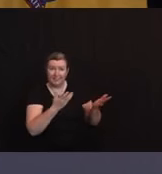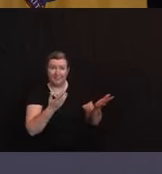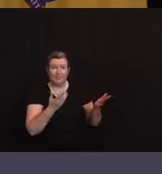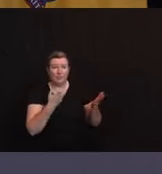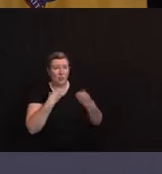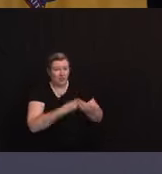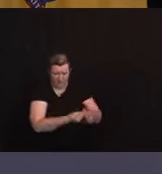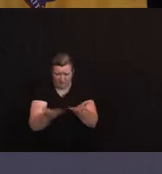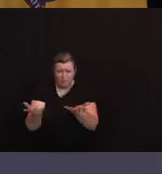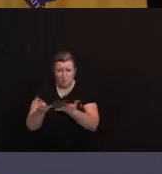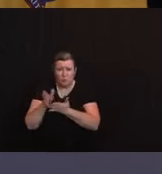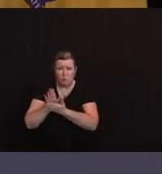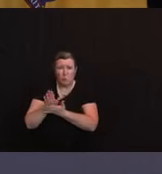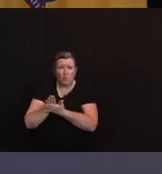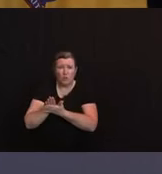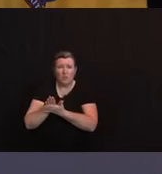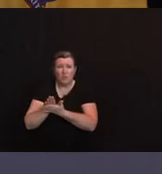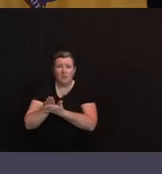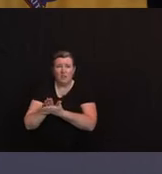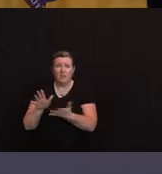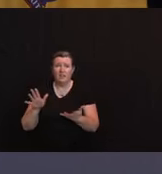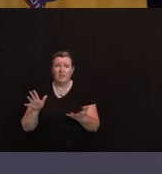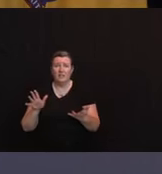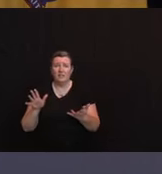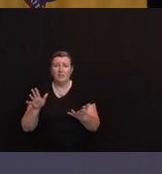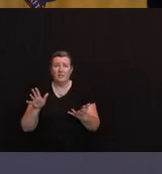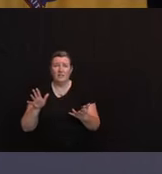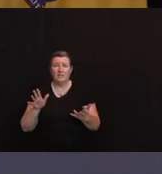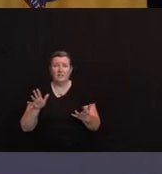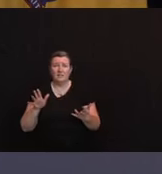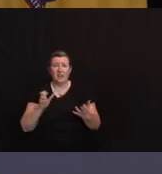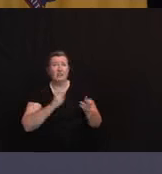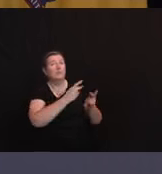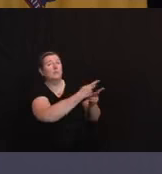borrowing and the federal money. I'm going from the back. Daycare,